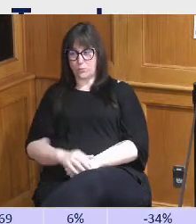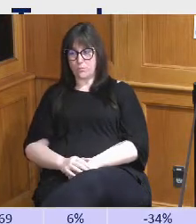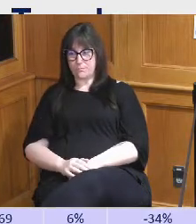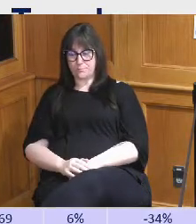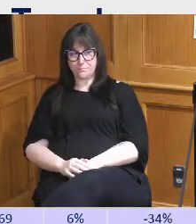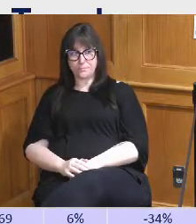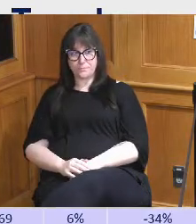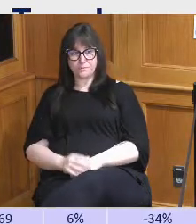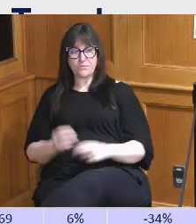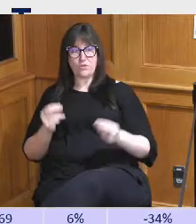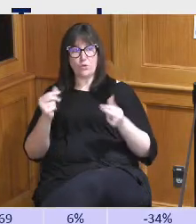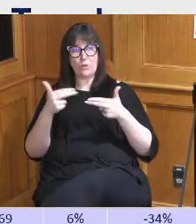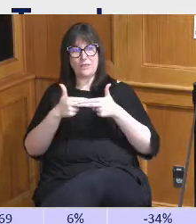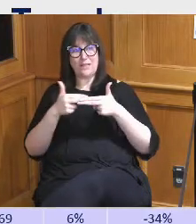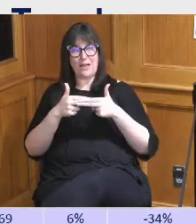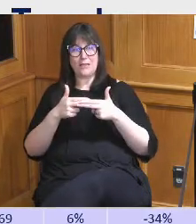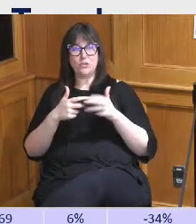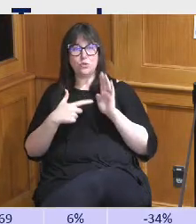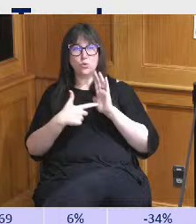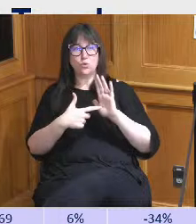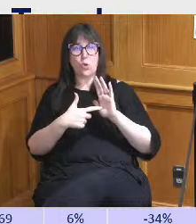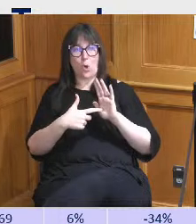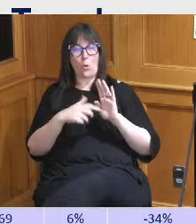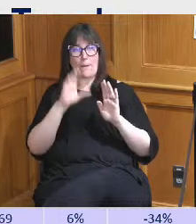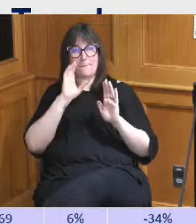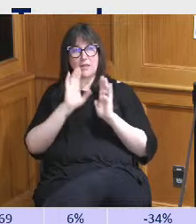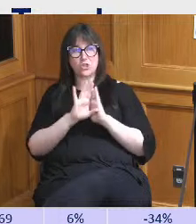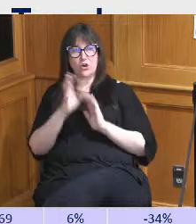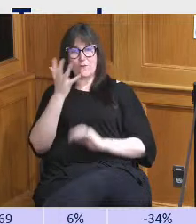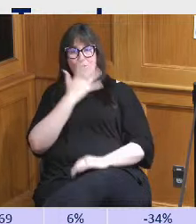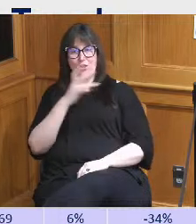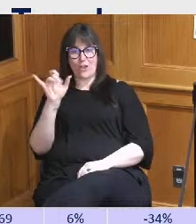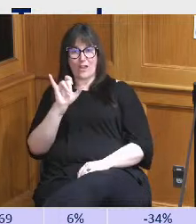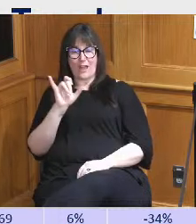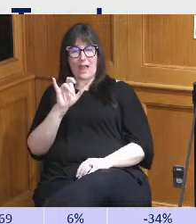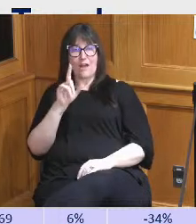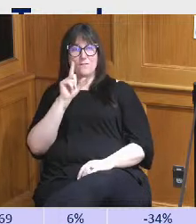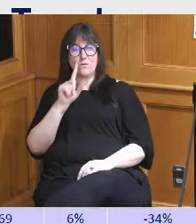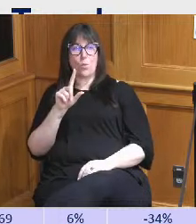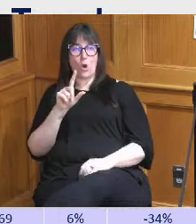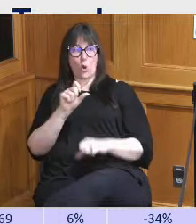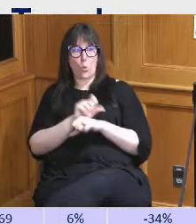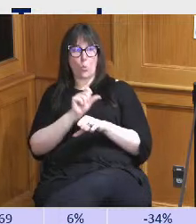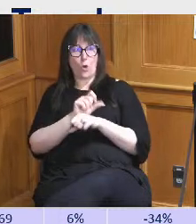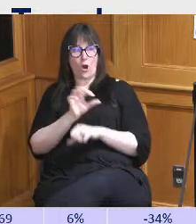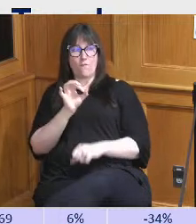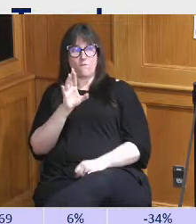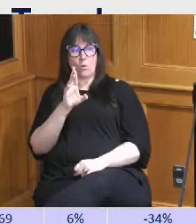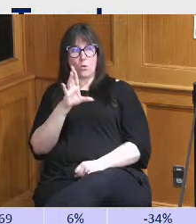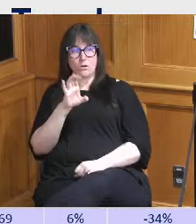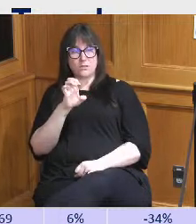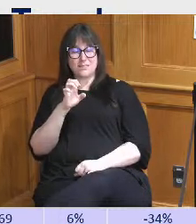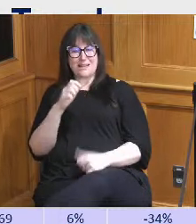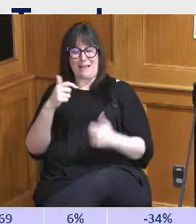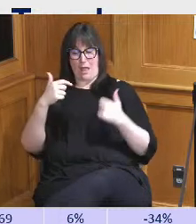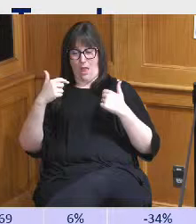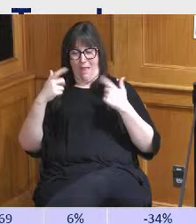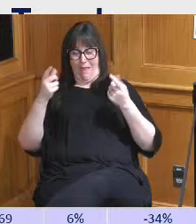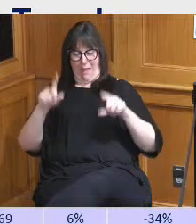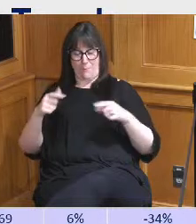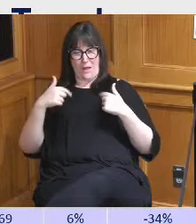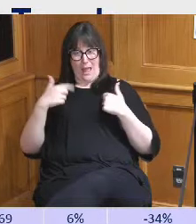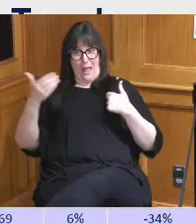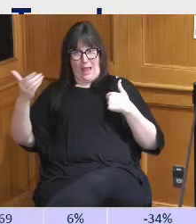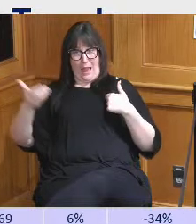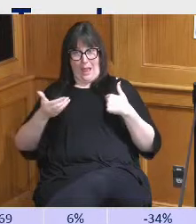So just a quick slide here to kind of give you a picture of what we're looking at as far as our workforce is concerned. When I was hired, I did a couple